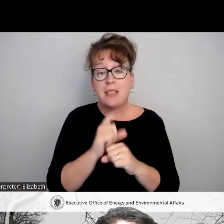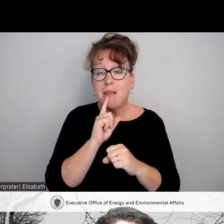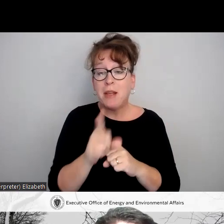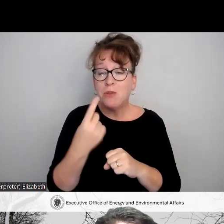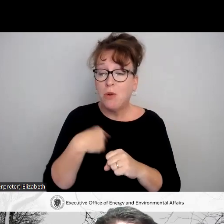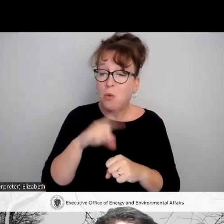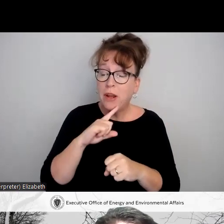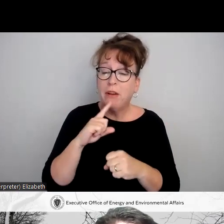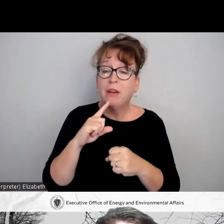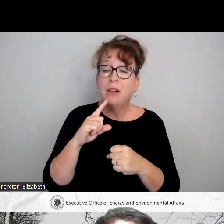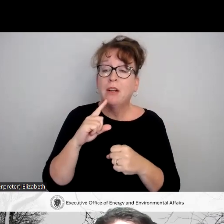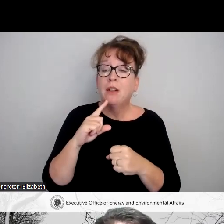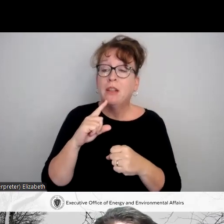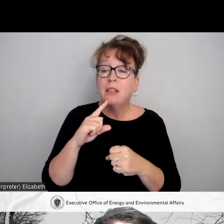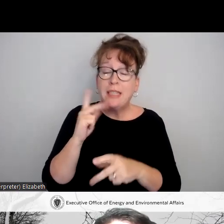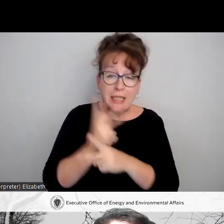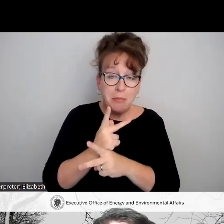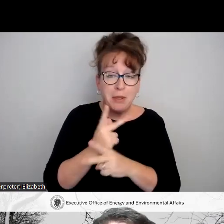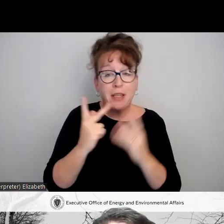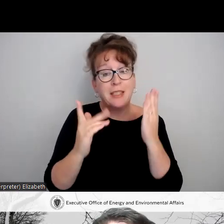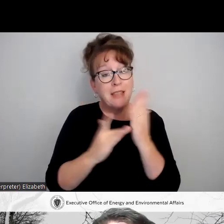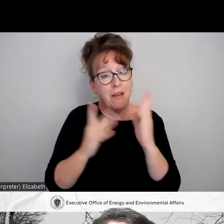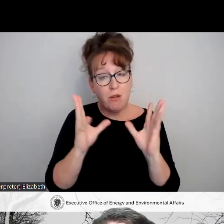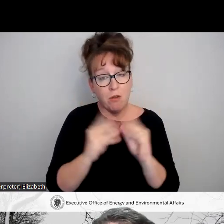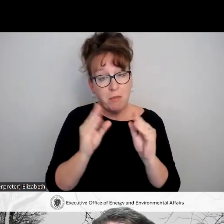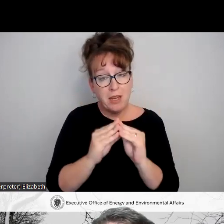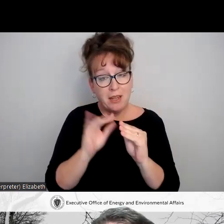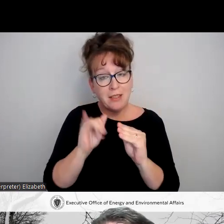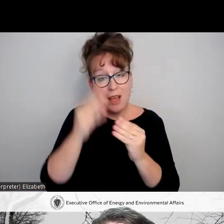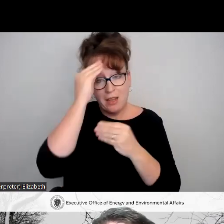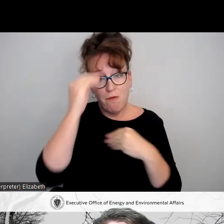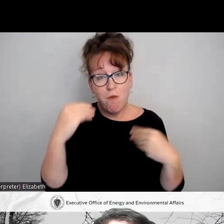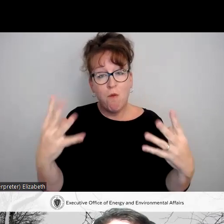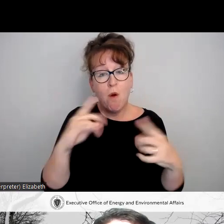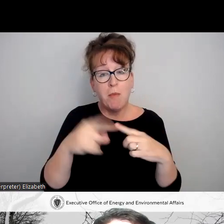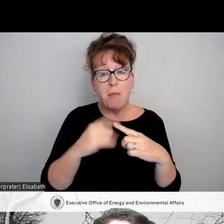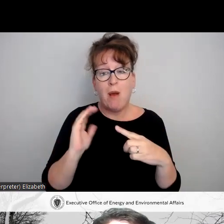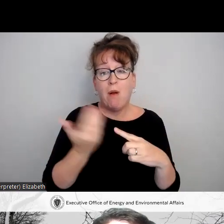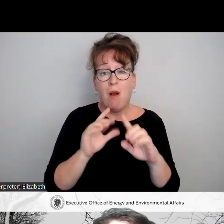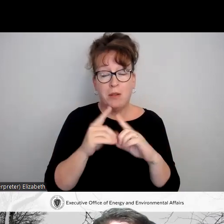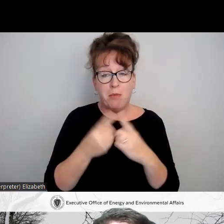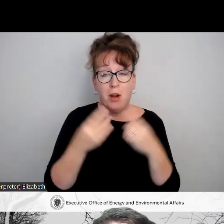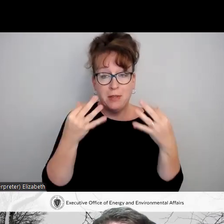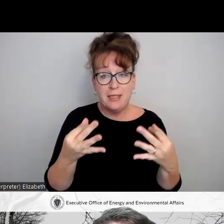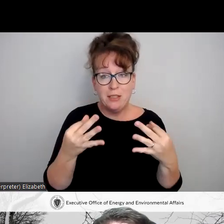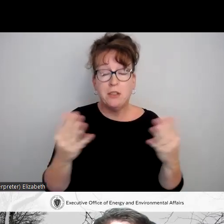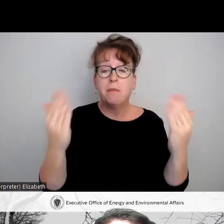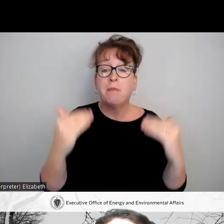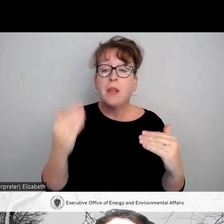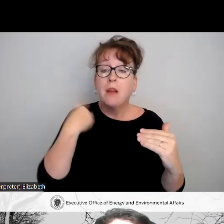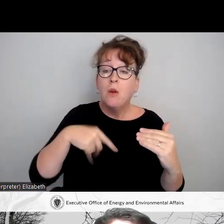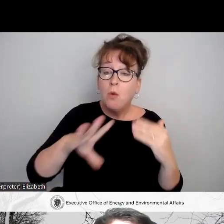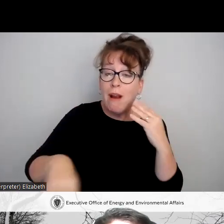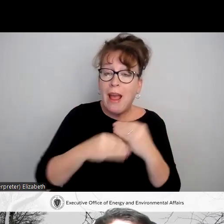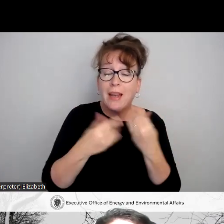that technical conferences are informing the department's decisions. We're expanding language access.